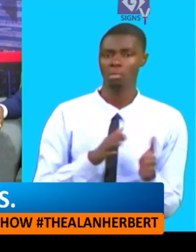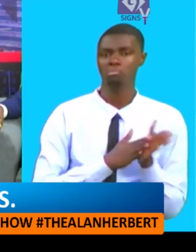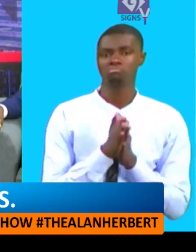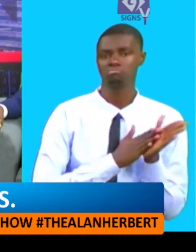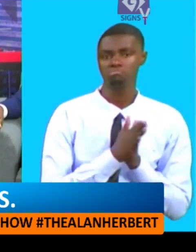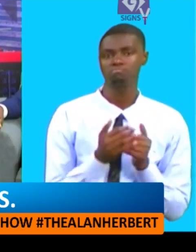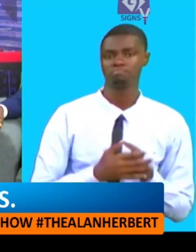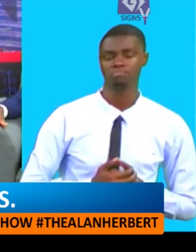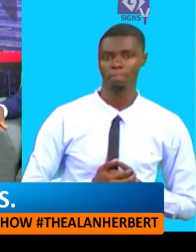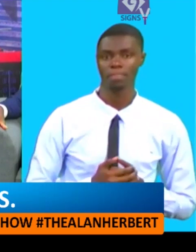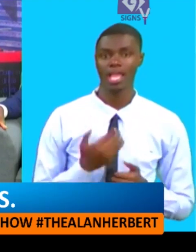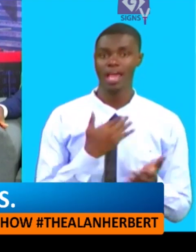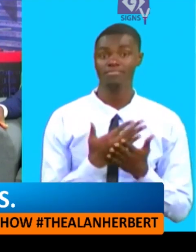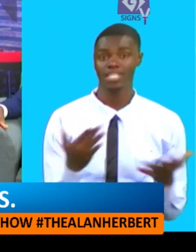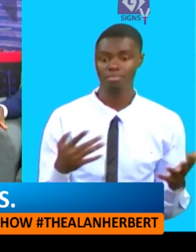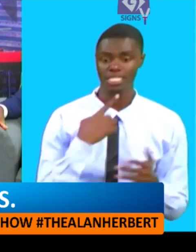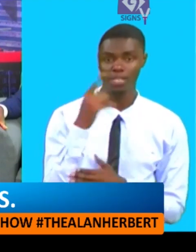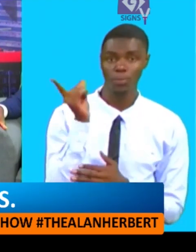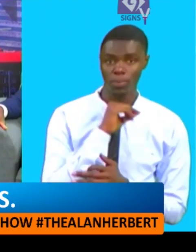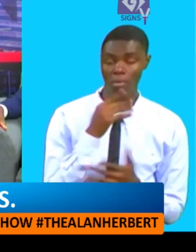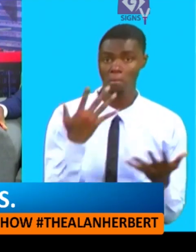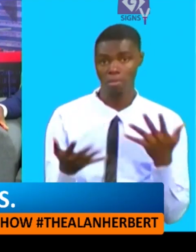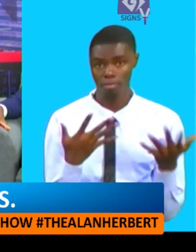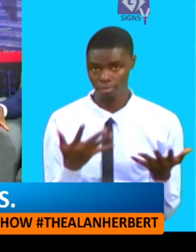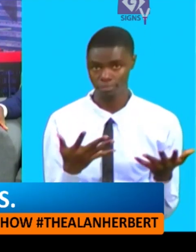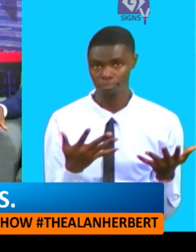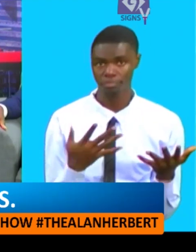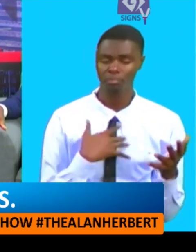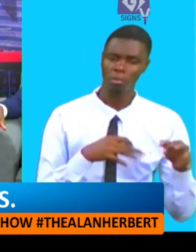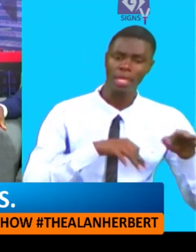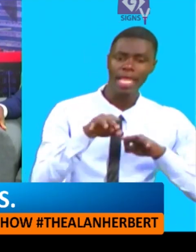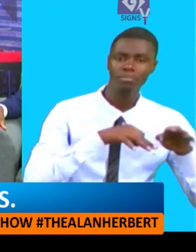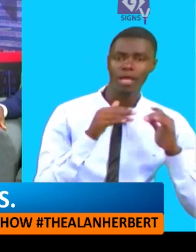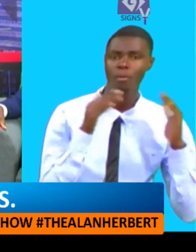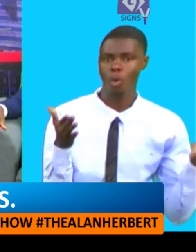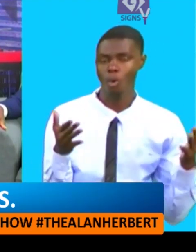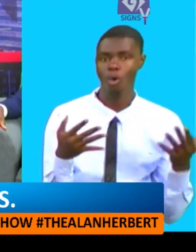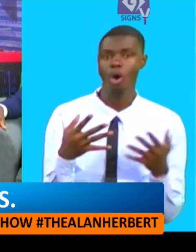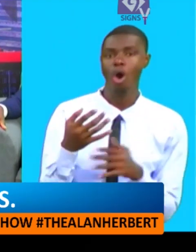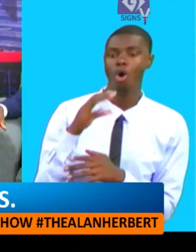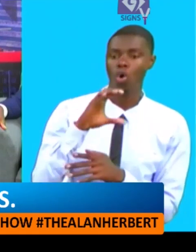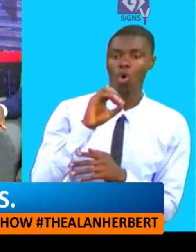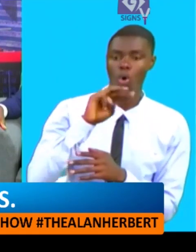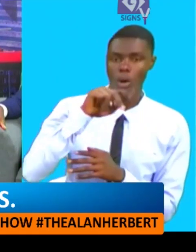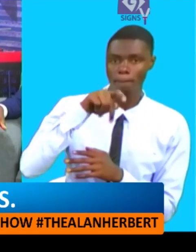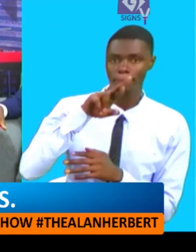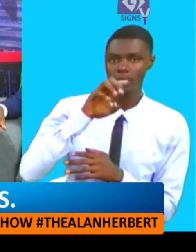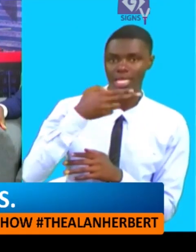there. And there is something that you had mentioned that probably you might extrapolate on a little bit. Comprehensive,